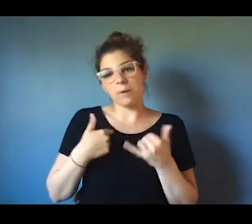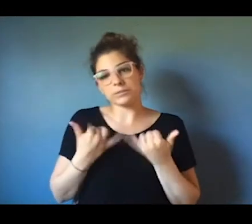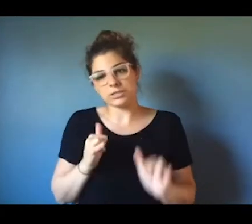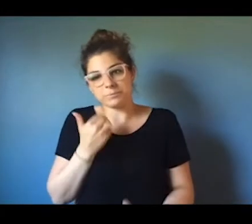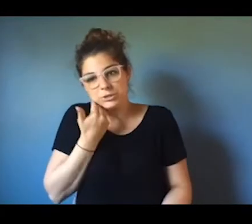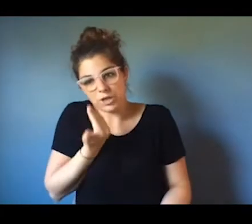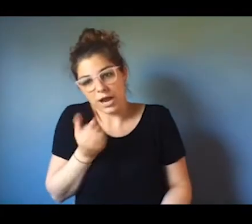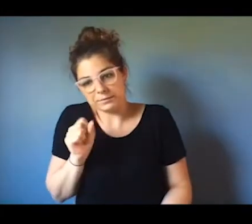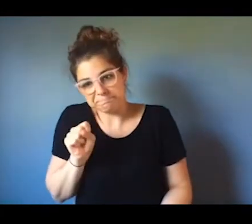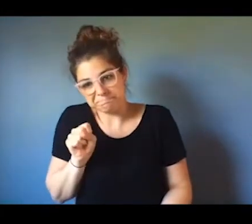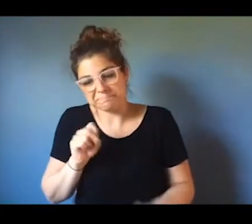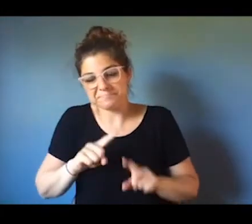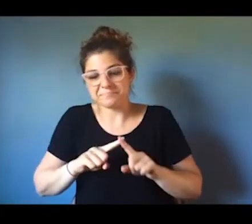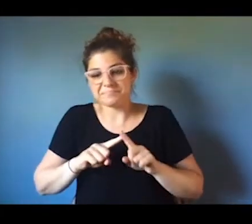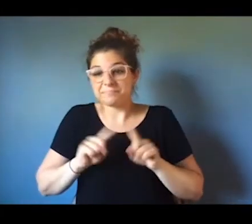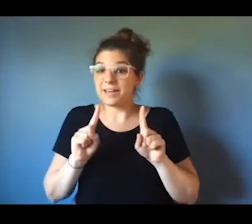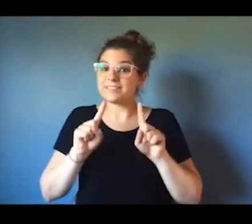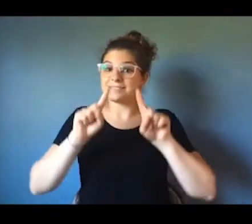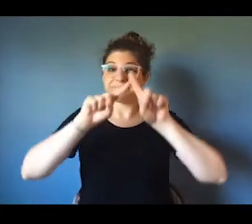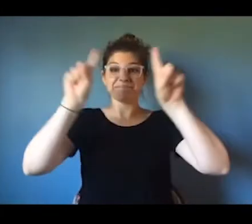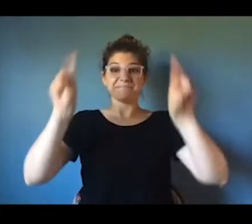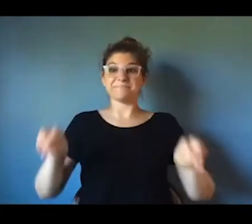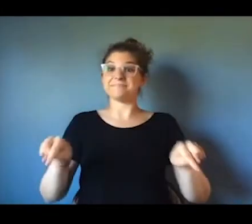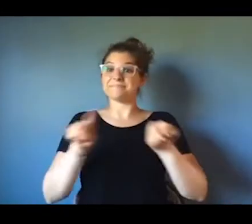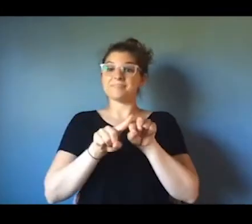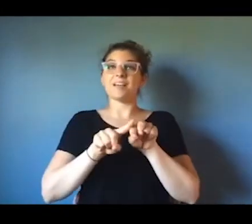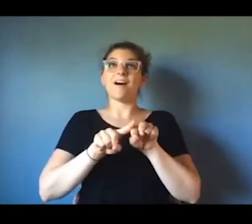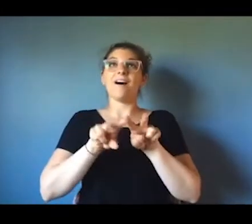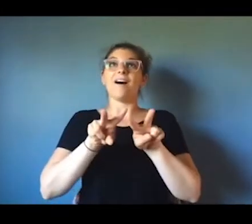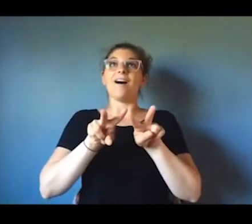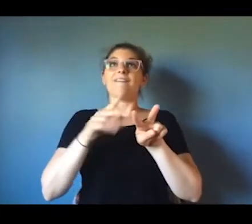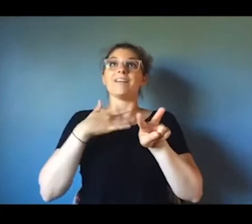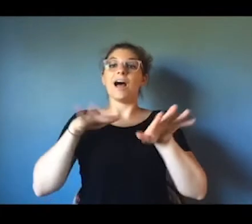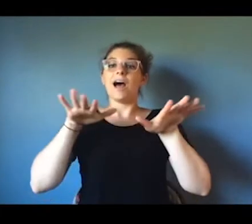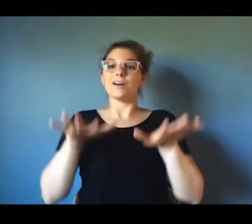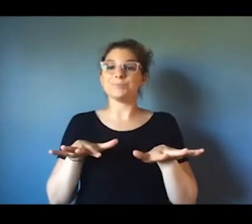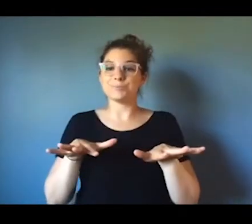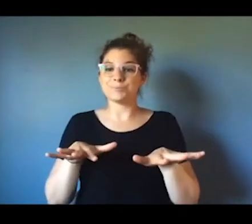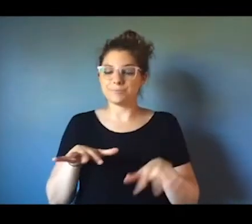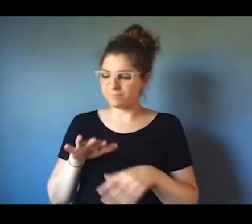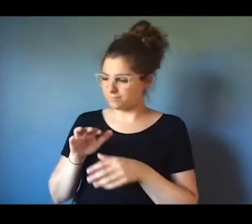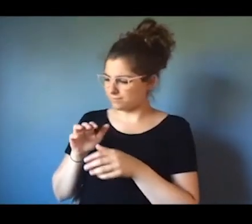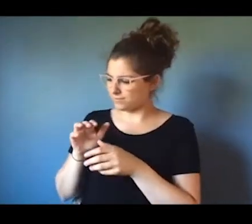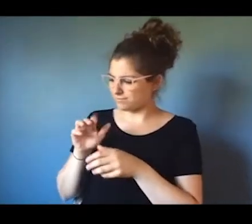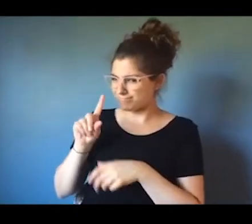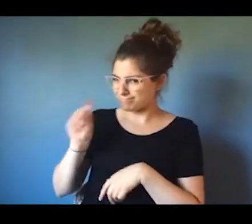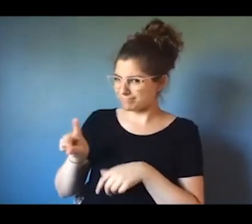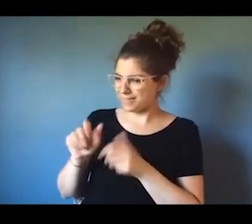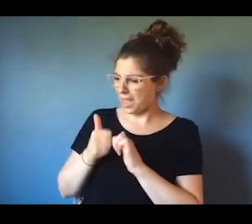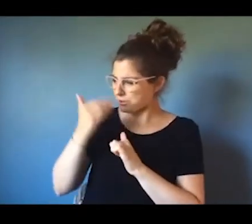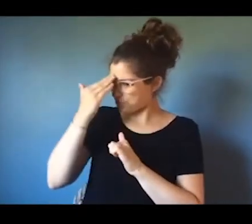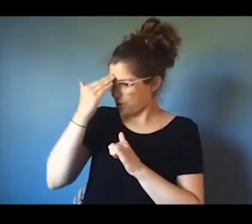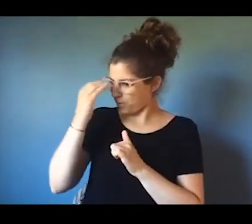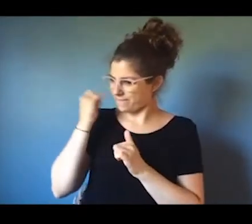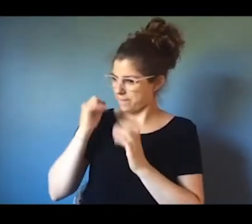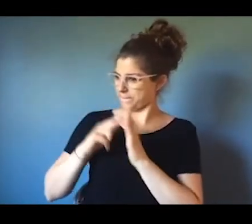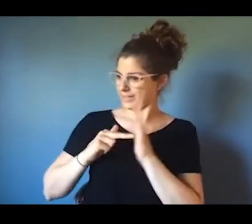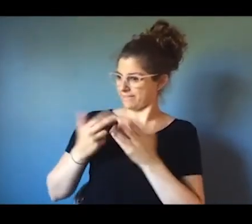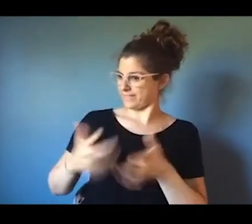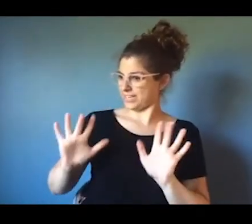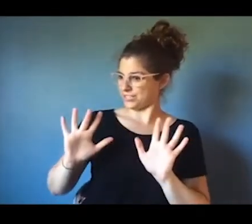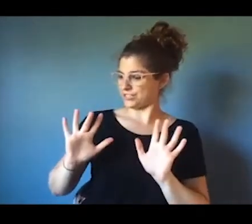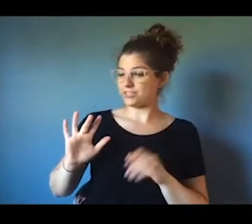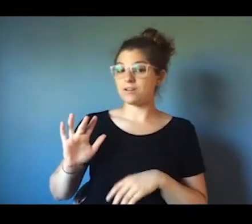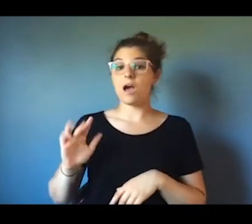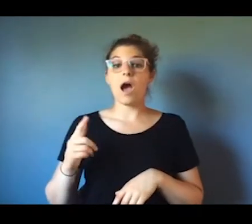about myself, I would still be pretty shy, I think, but an easel calms me down. So how do you know when a painting